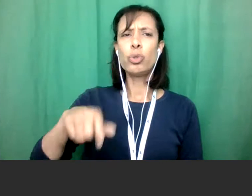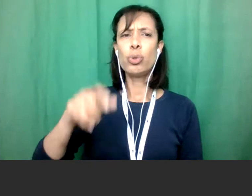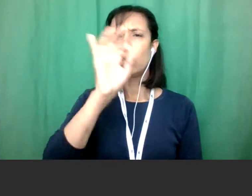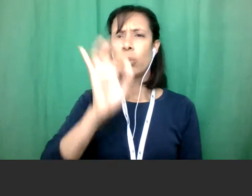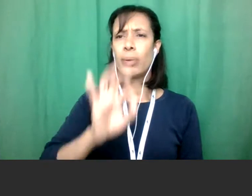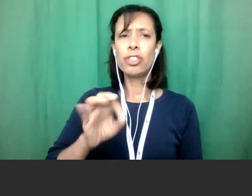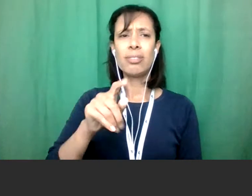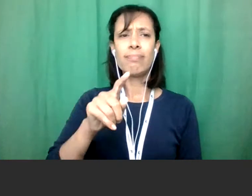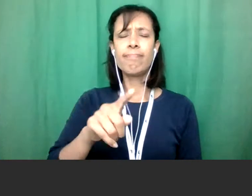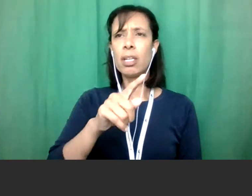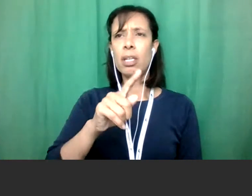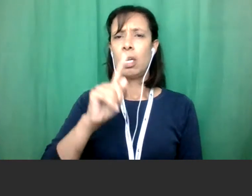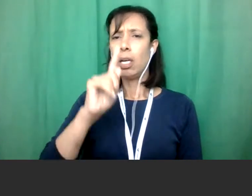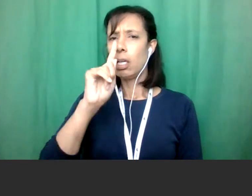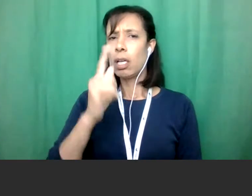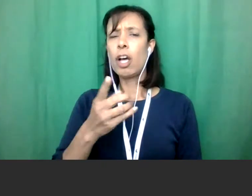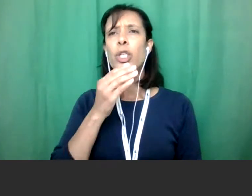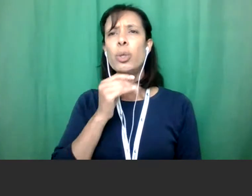options?